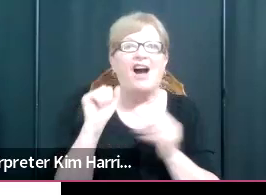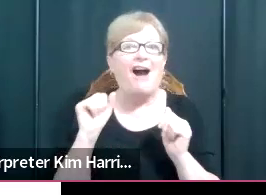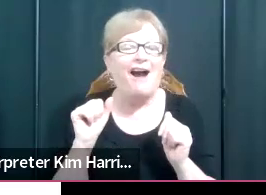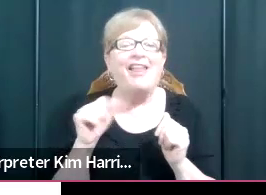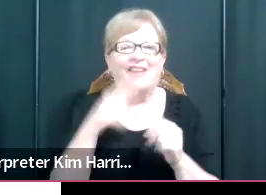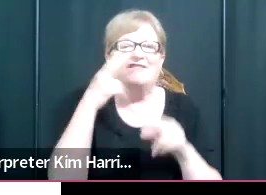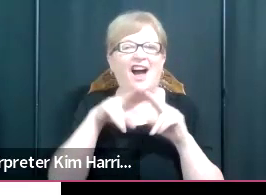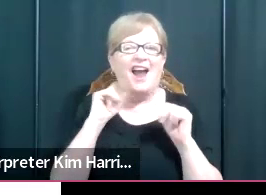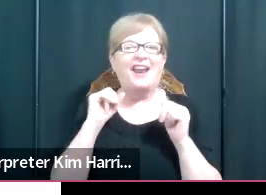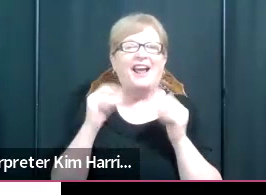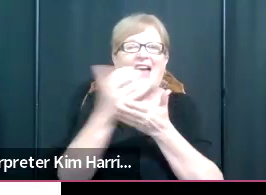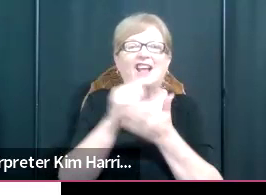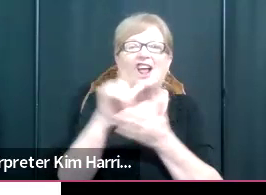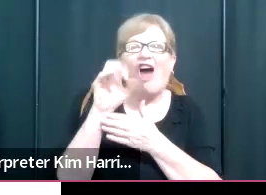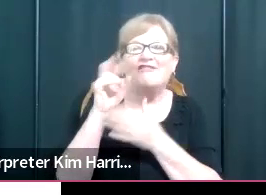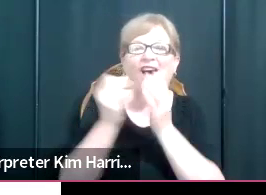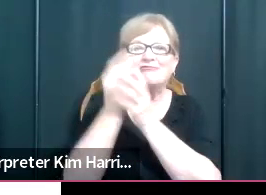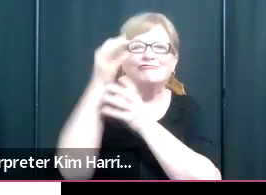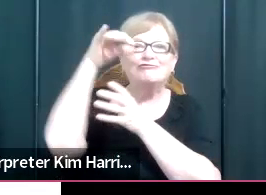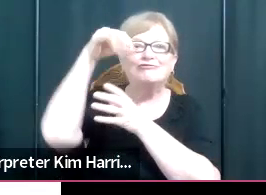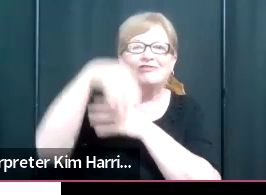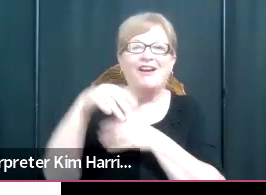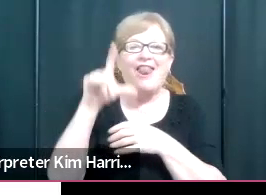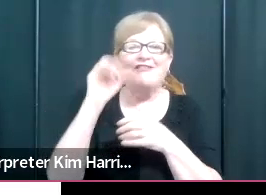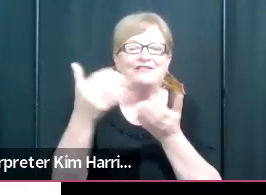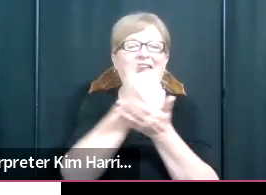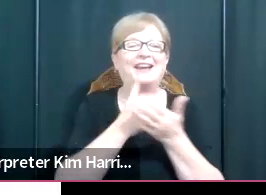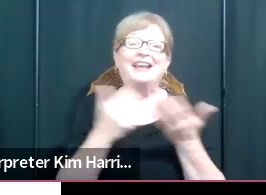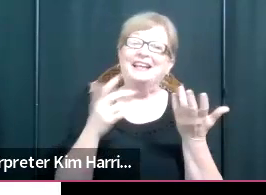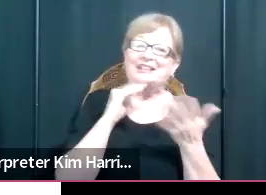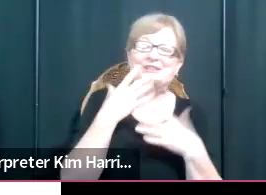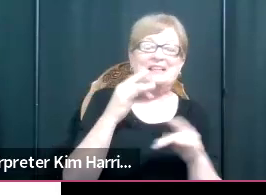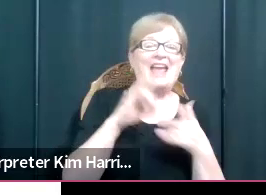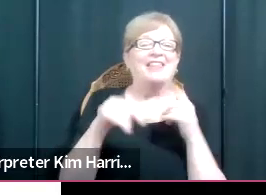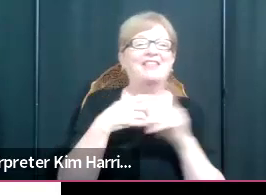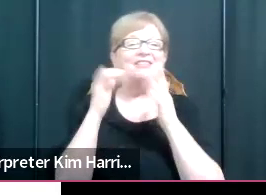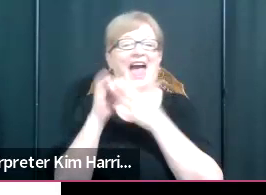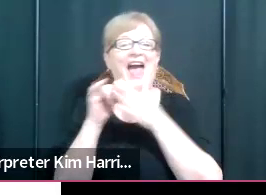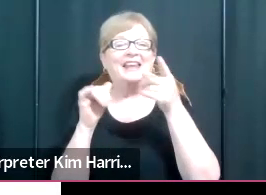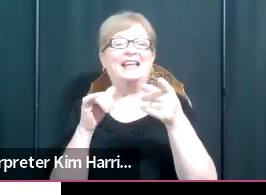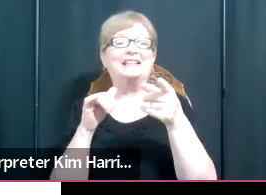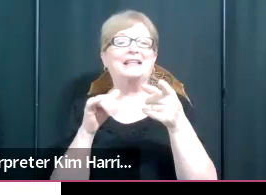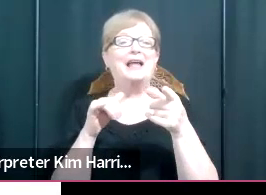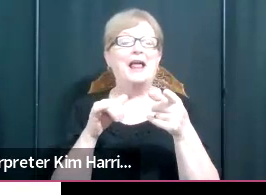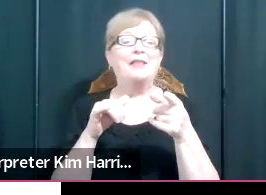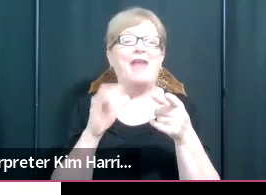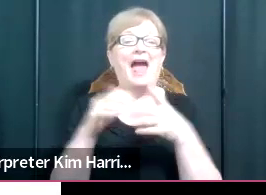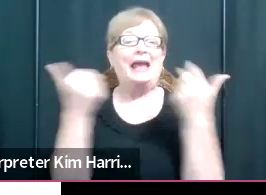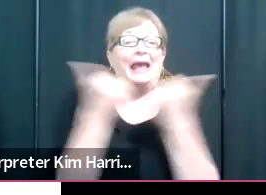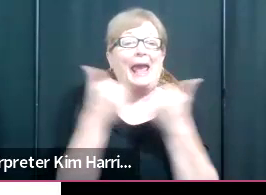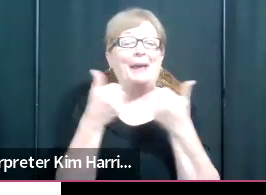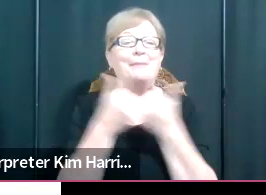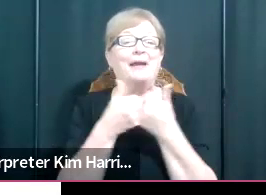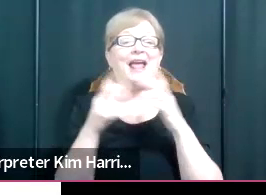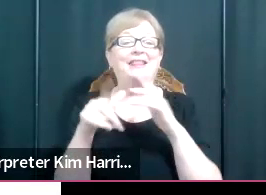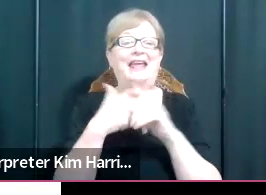fun. So that's the Mightier app. And the idea is that the more that you utilize that game, those skills